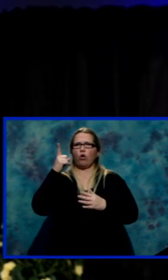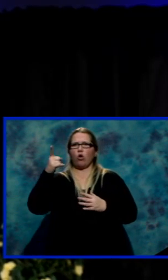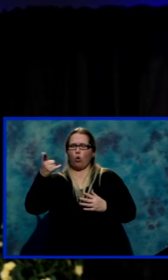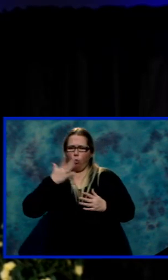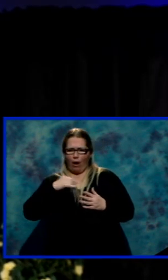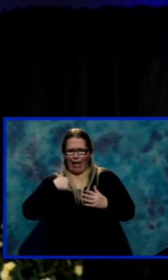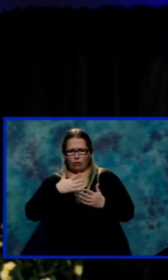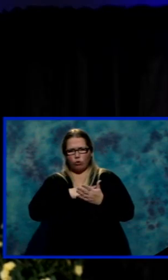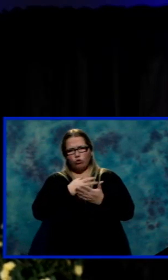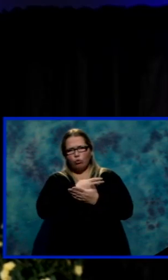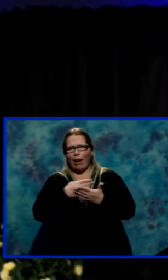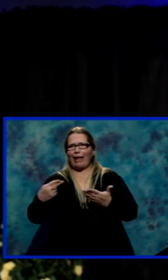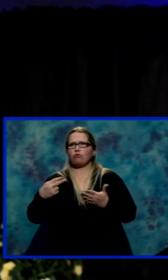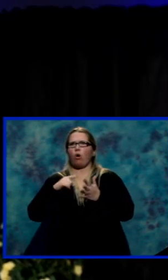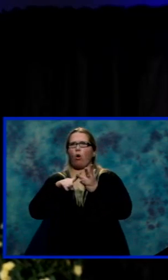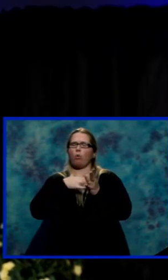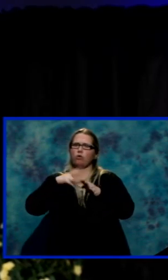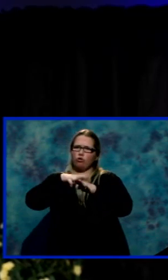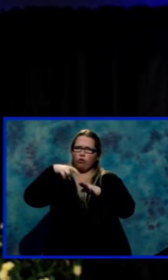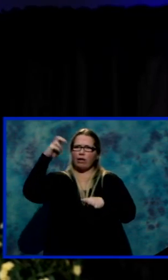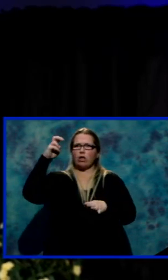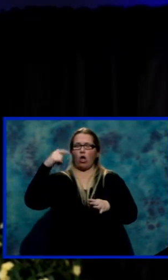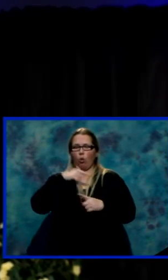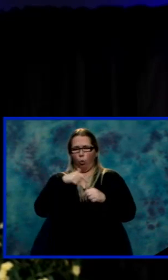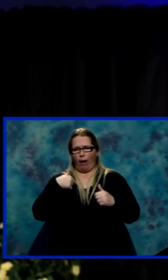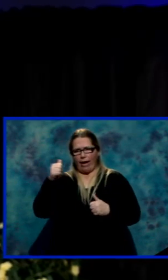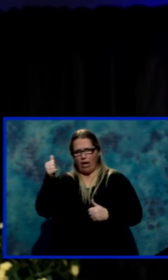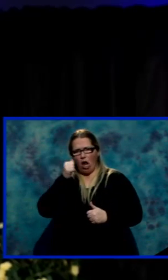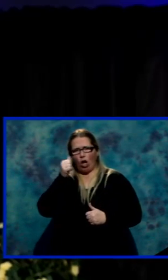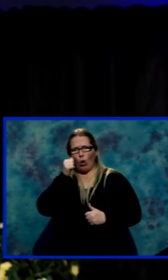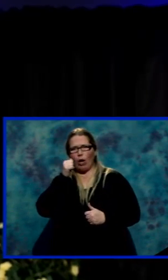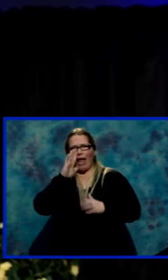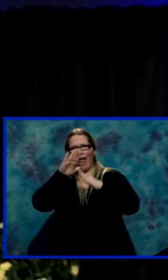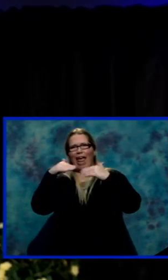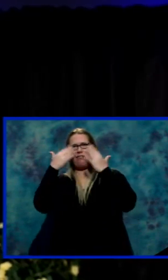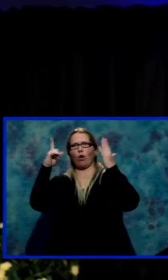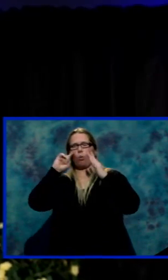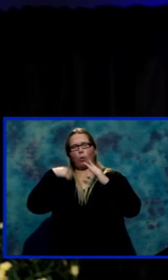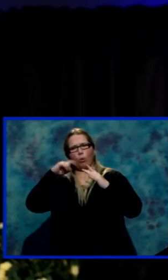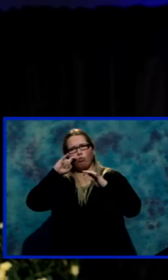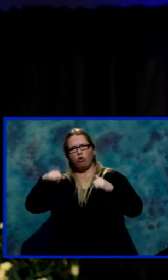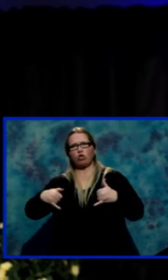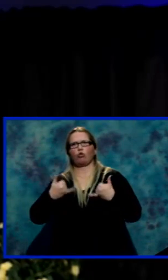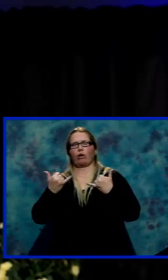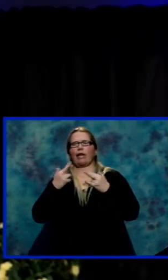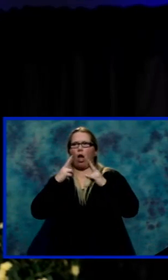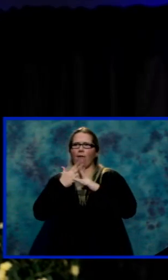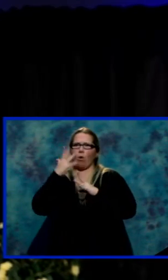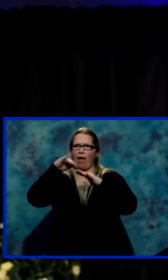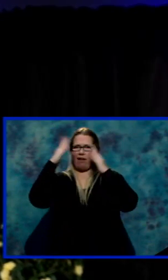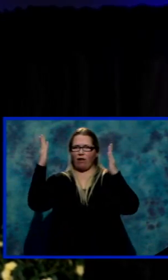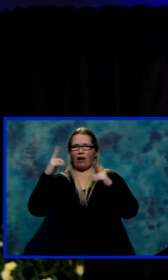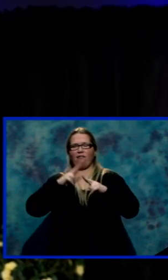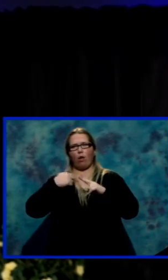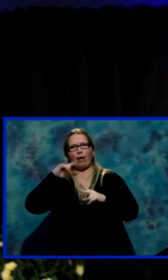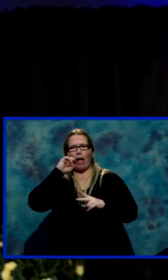to rest or you raise us up, we know that there is heaven to be rejoiced over and expected and hoped for. Father, we can't wait to